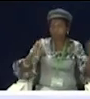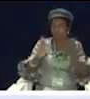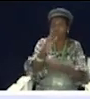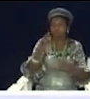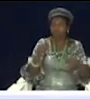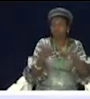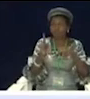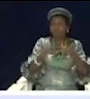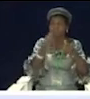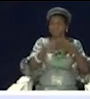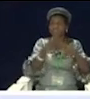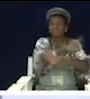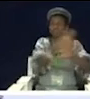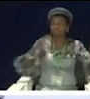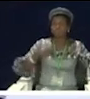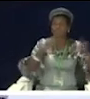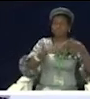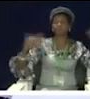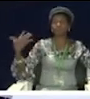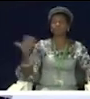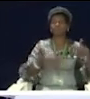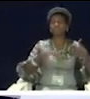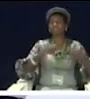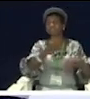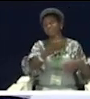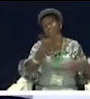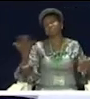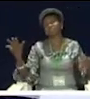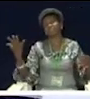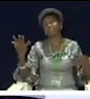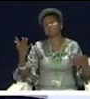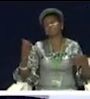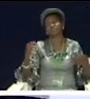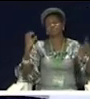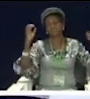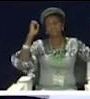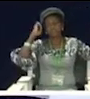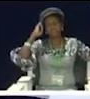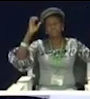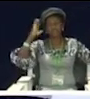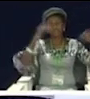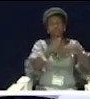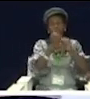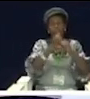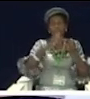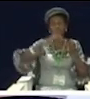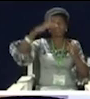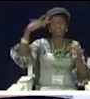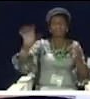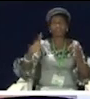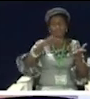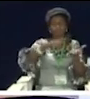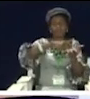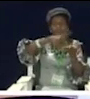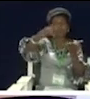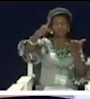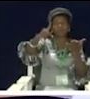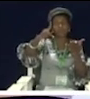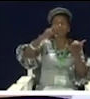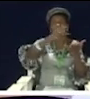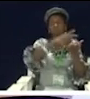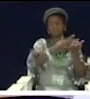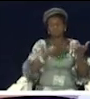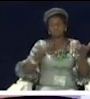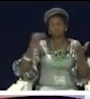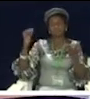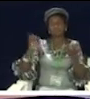have to fear anything. It will make you sharper, purer. I know there